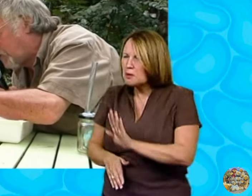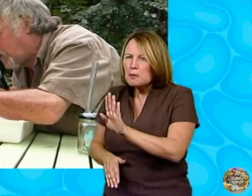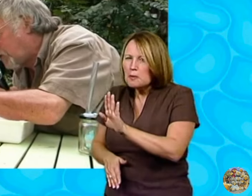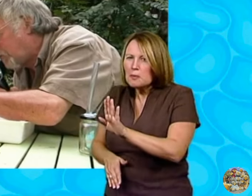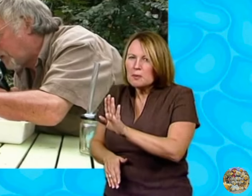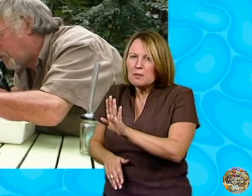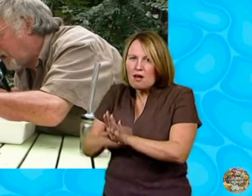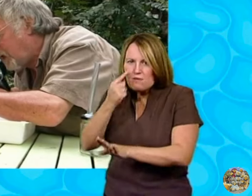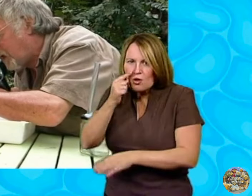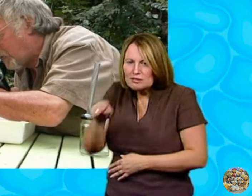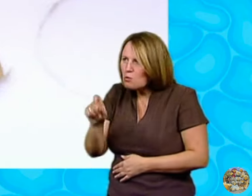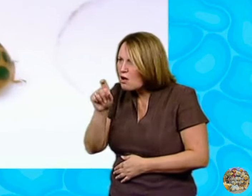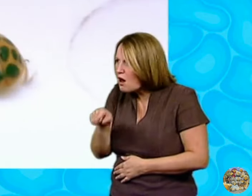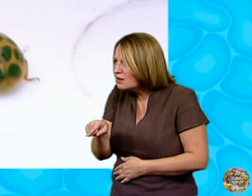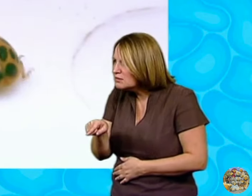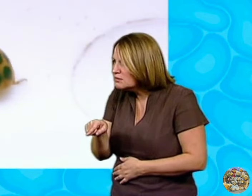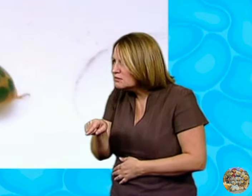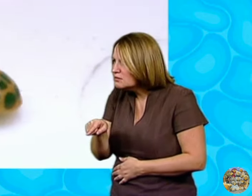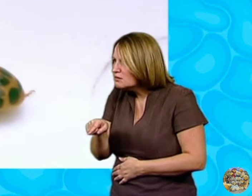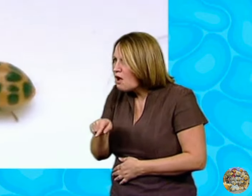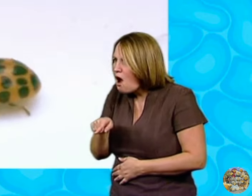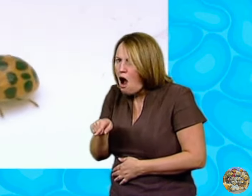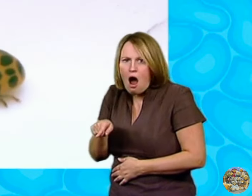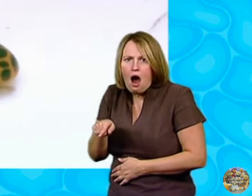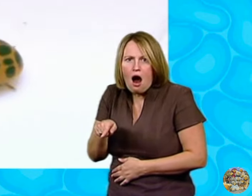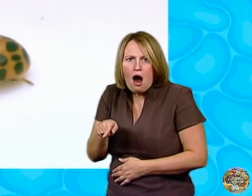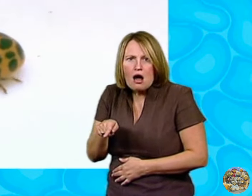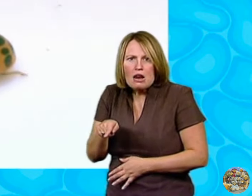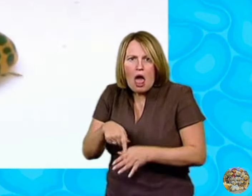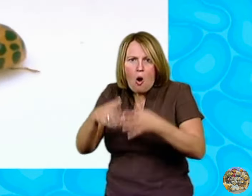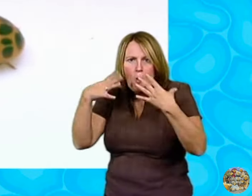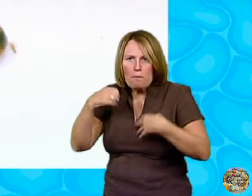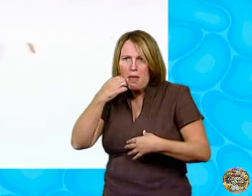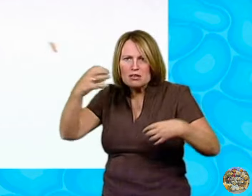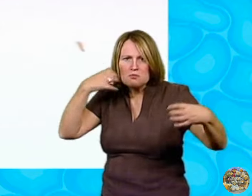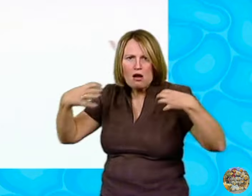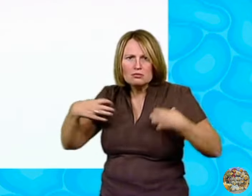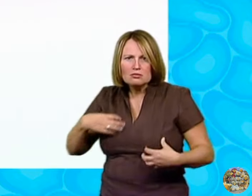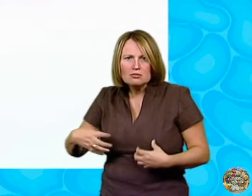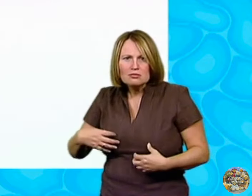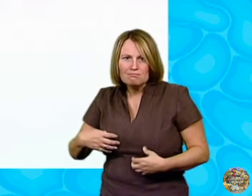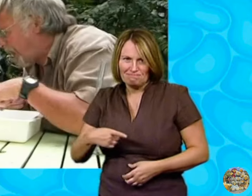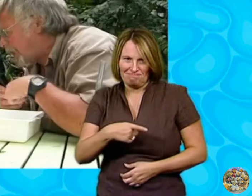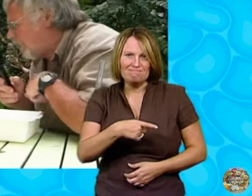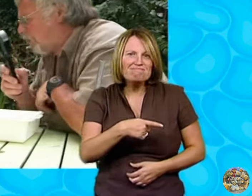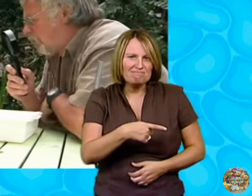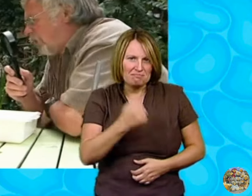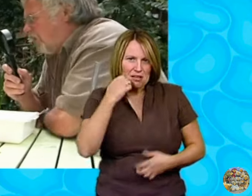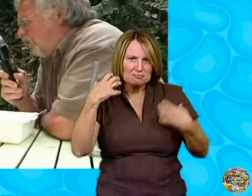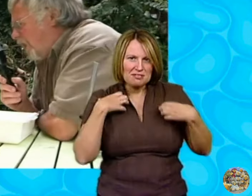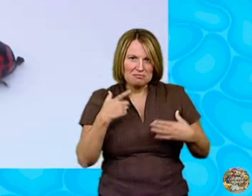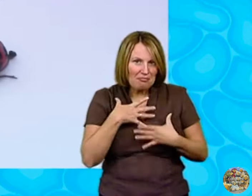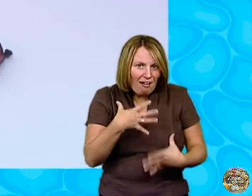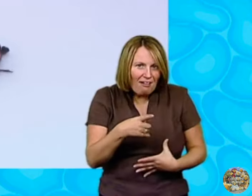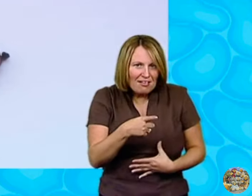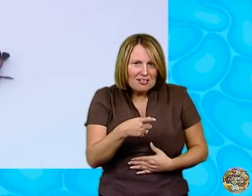minute. Have a look at this one over here. What colour's that one? He's yellow. He's yellow with black spots. Big black spots, yeah. Yes. Now, I'm going to surprise